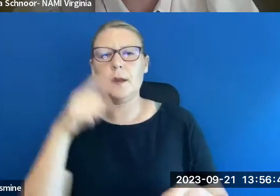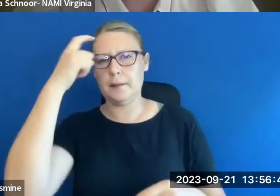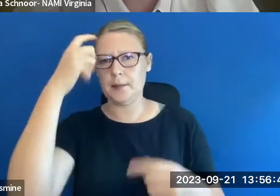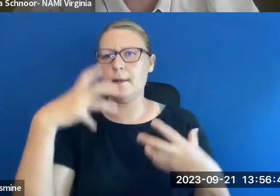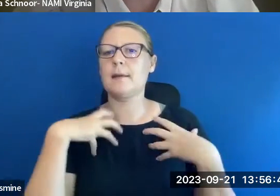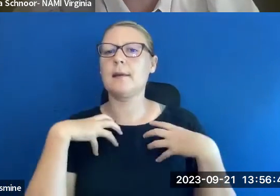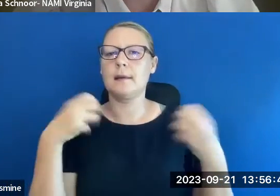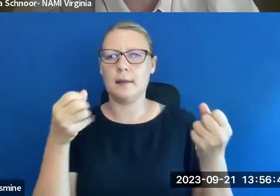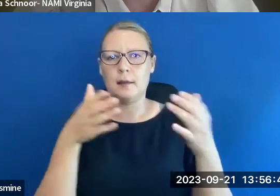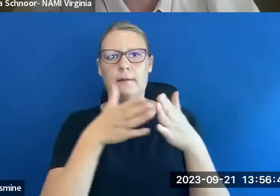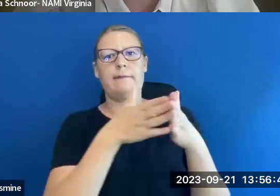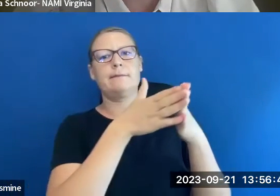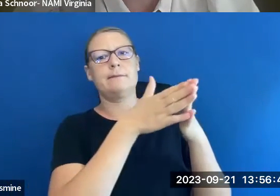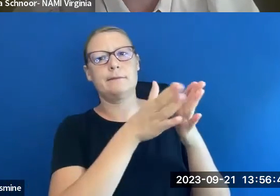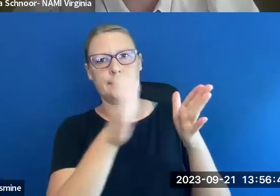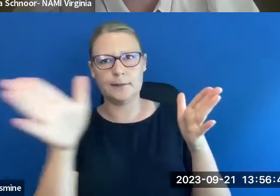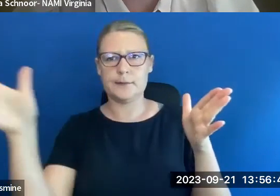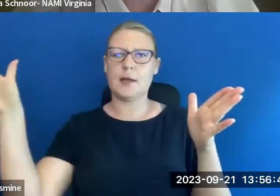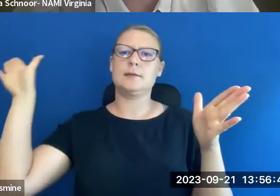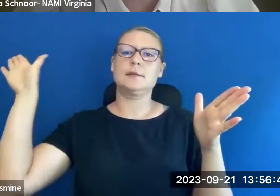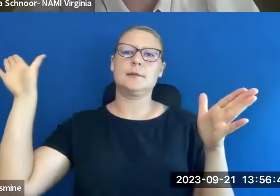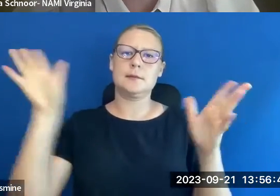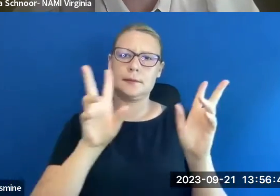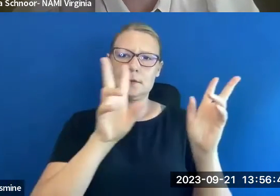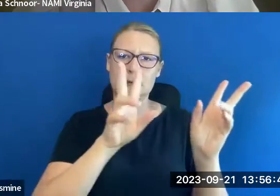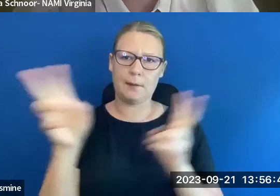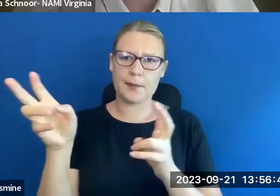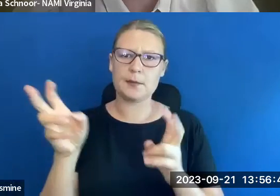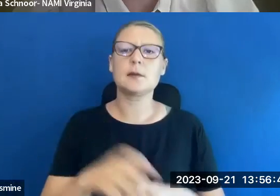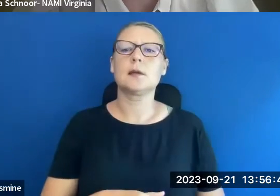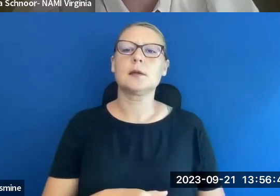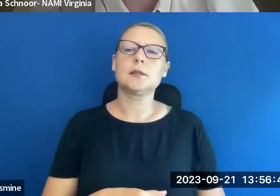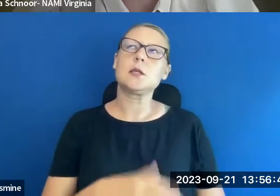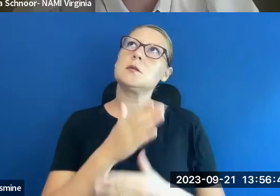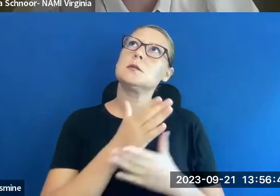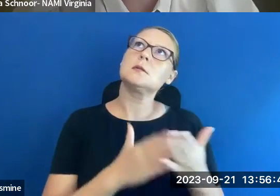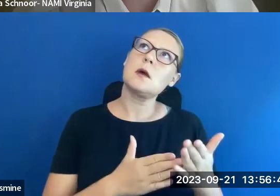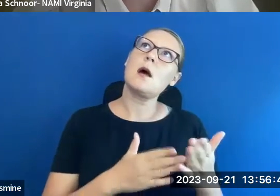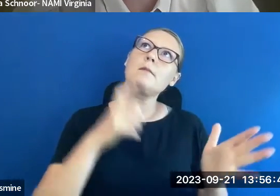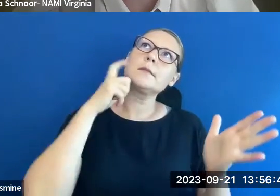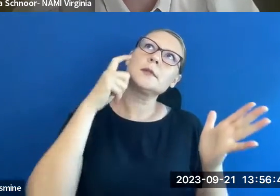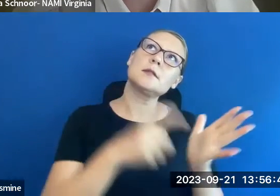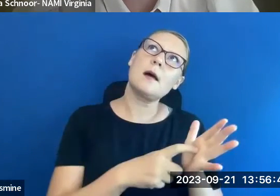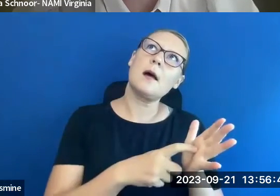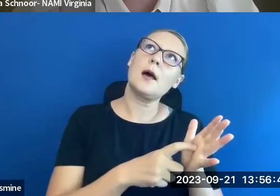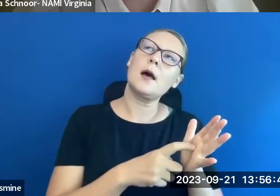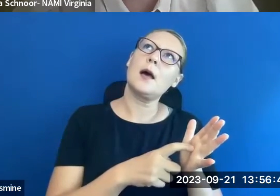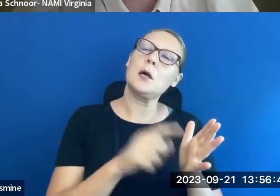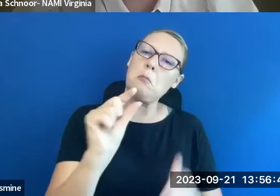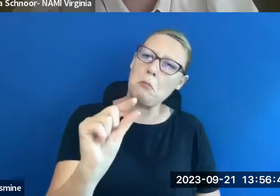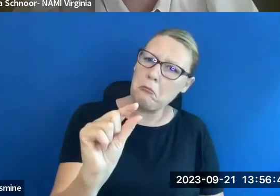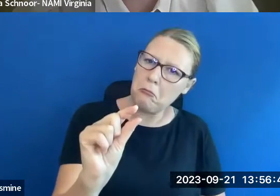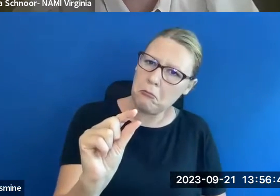vast topic. And so there may be some signs that are very small, and in that not